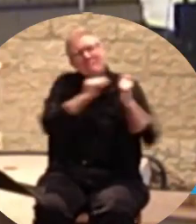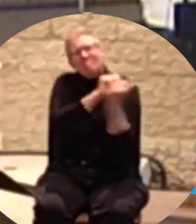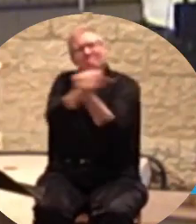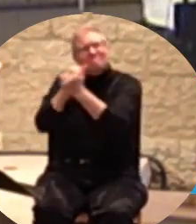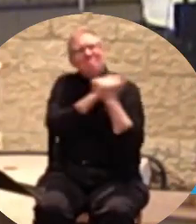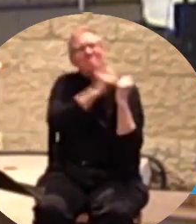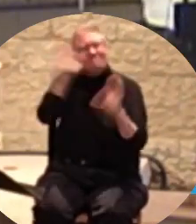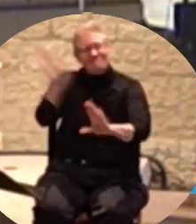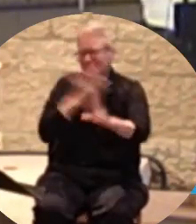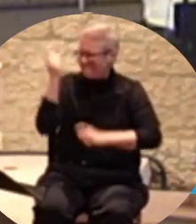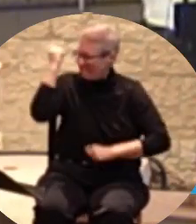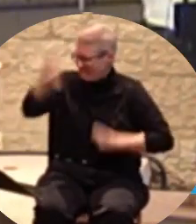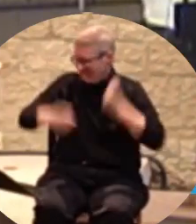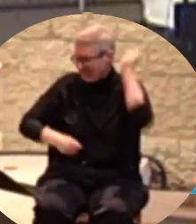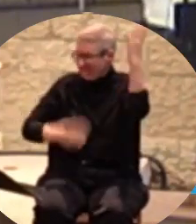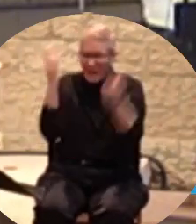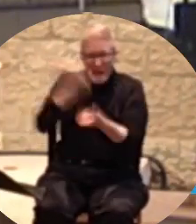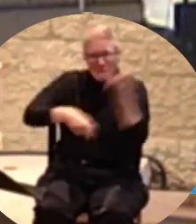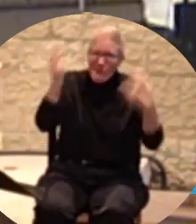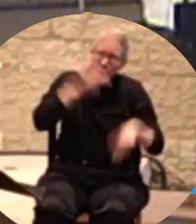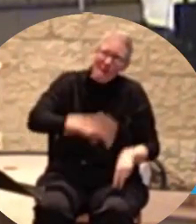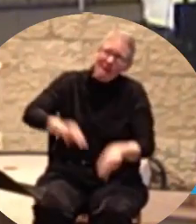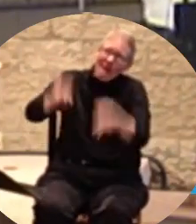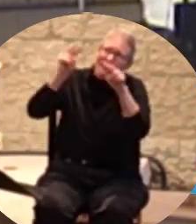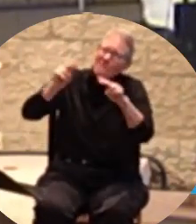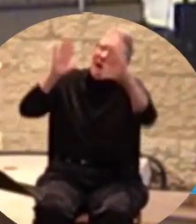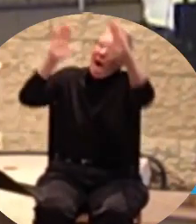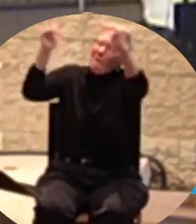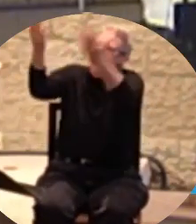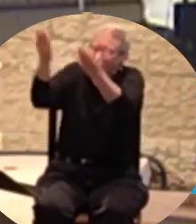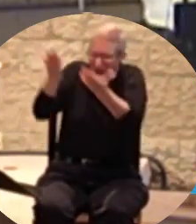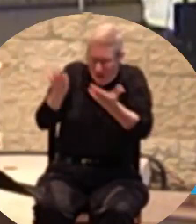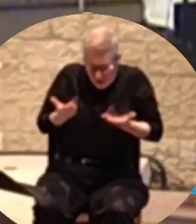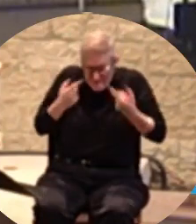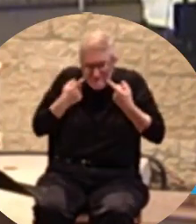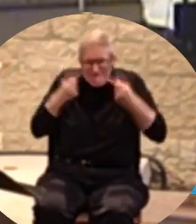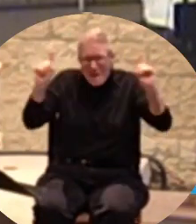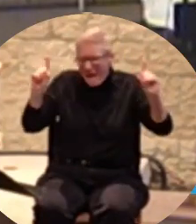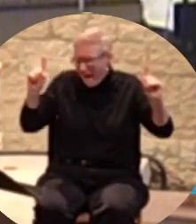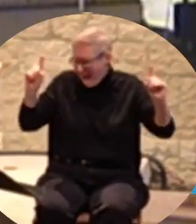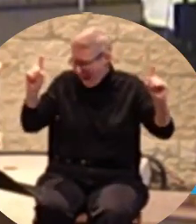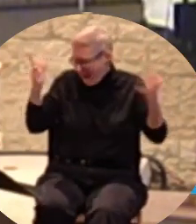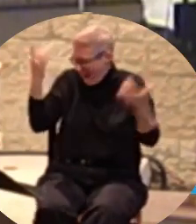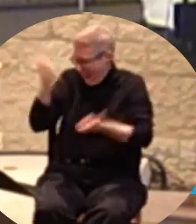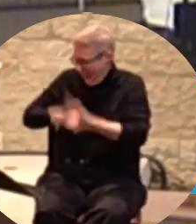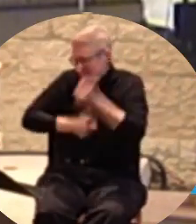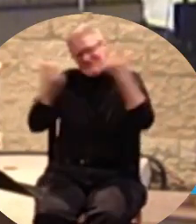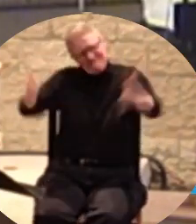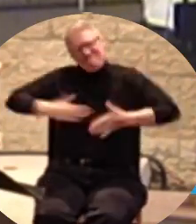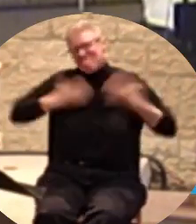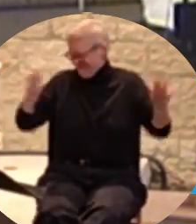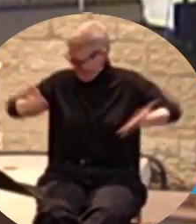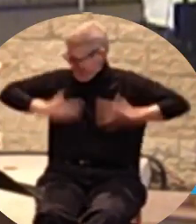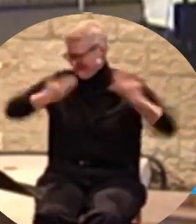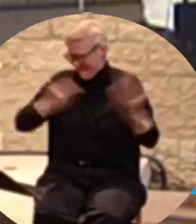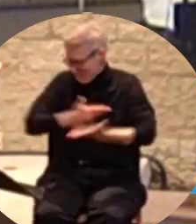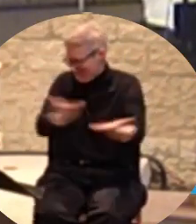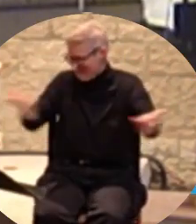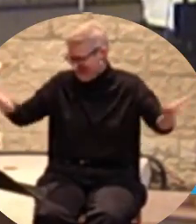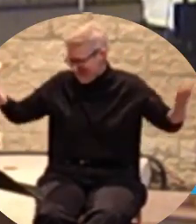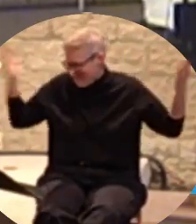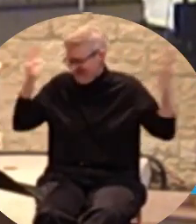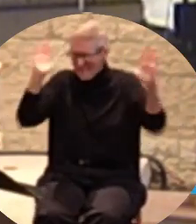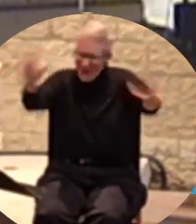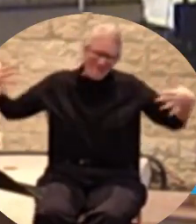joyfully. Everybody look up, feel the hope that we've been waiting for. Everybody be glad, because your silent fear and